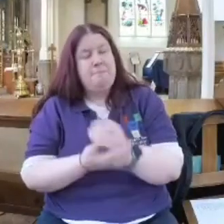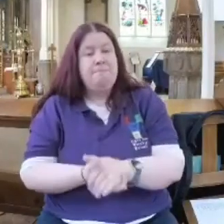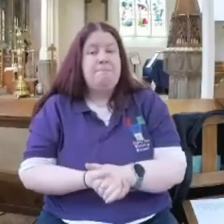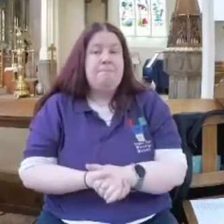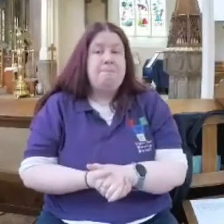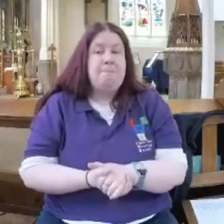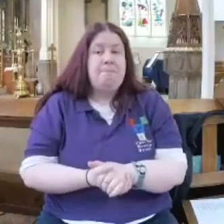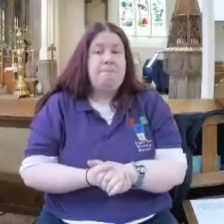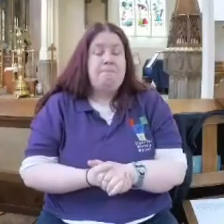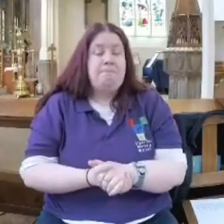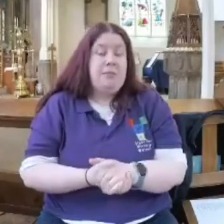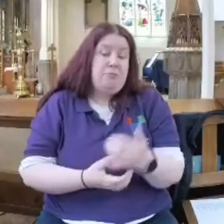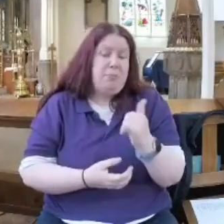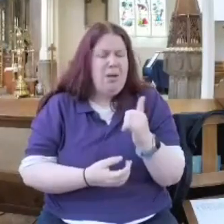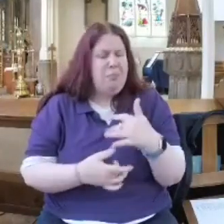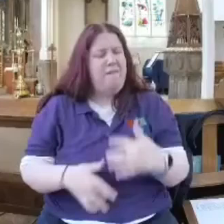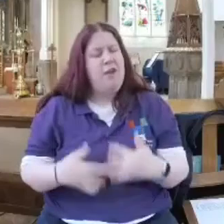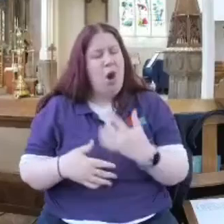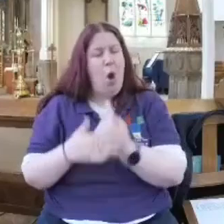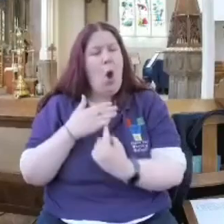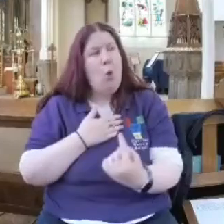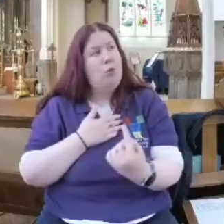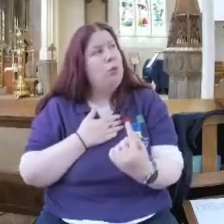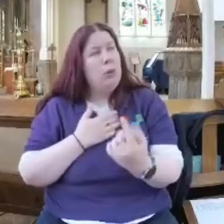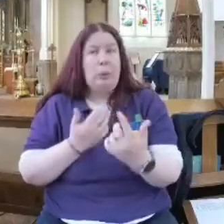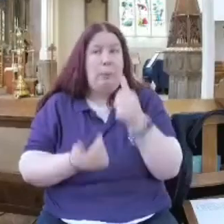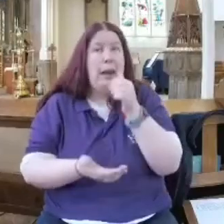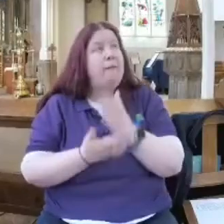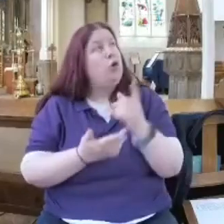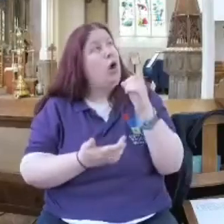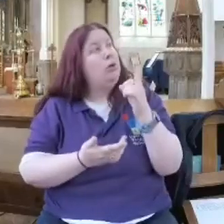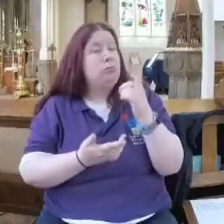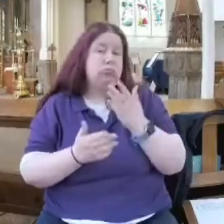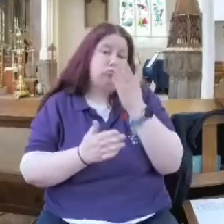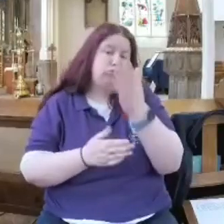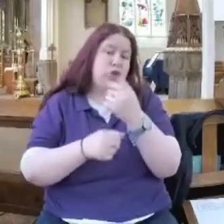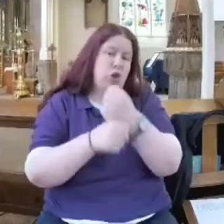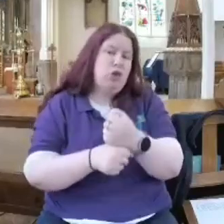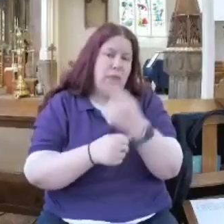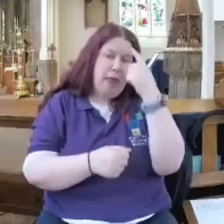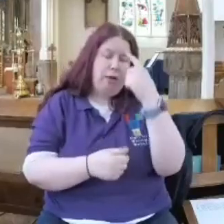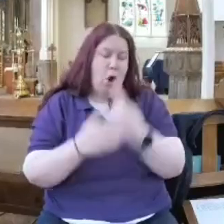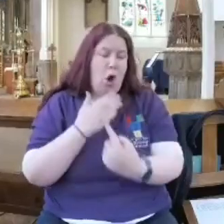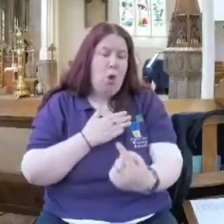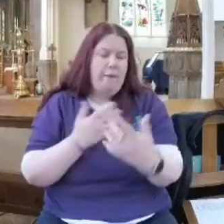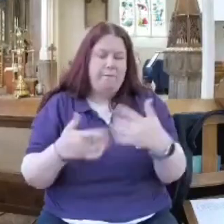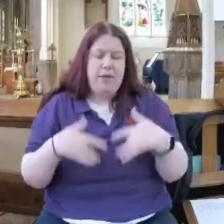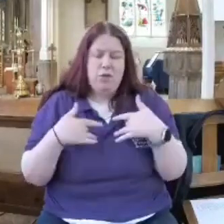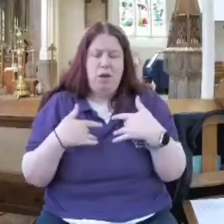Sometimes we might feel a little bit on our own believing in God and coming to church. We feel that Christianity is in